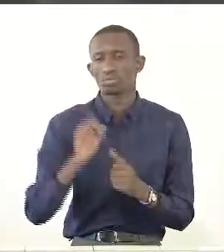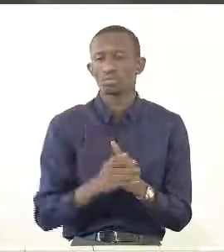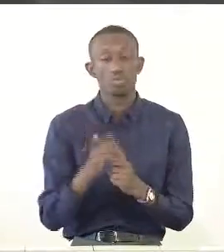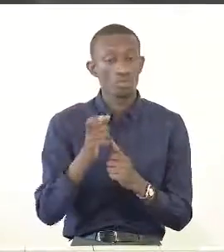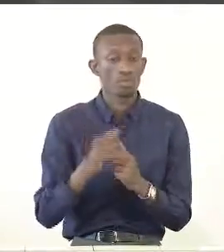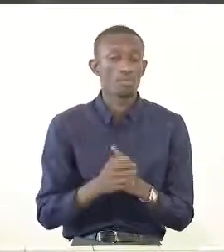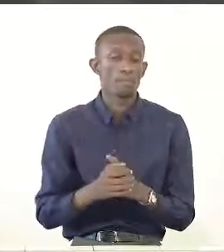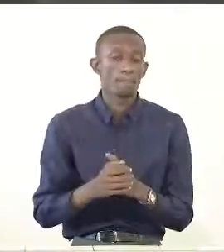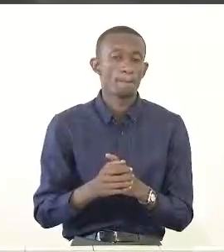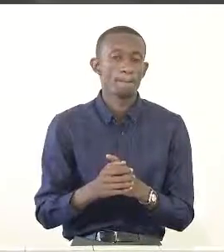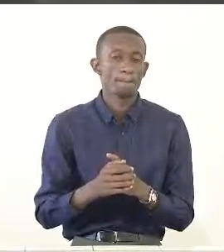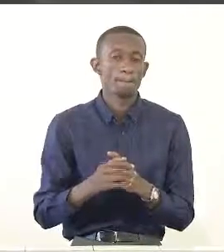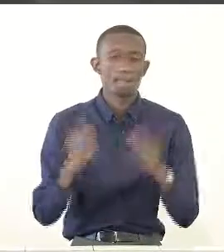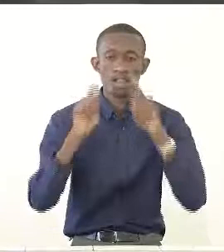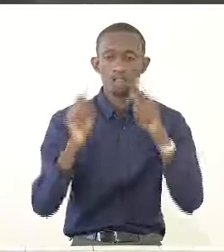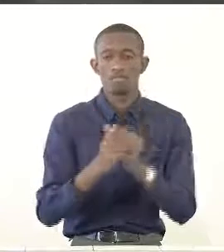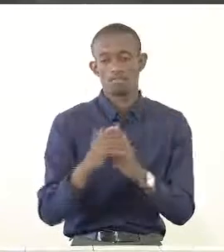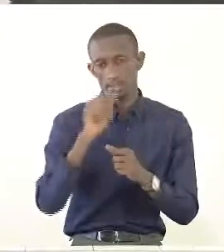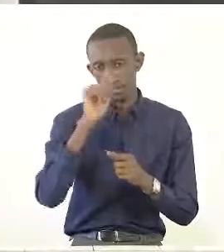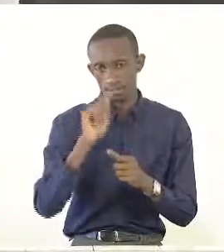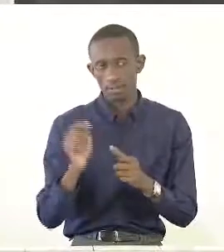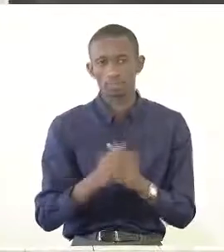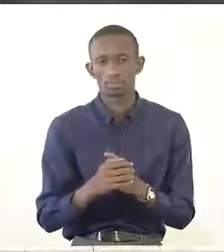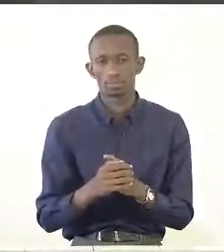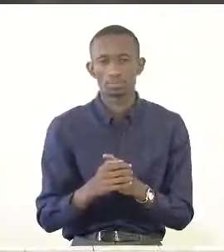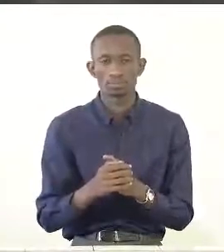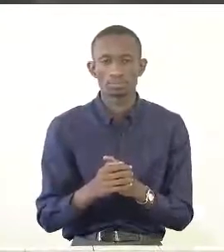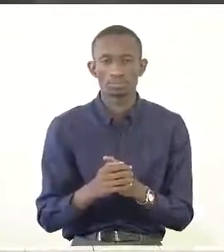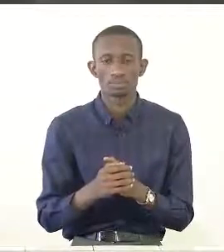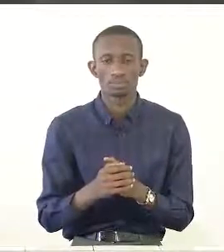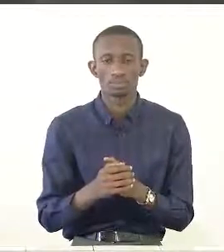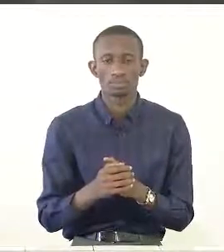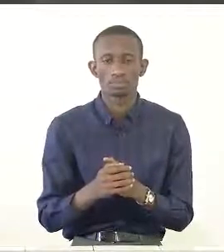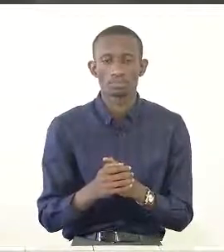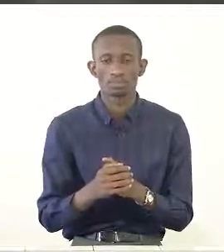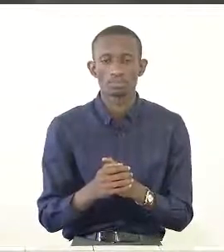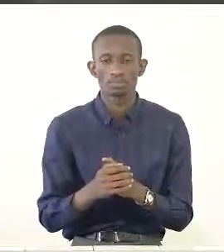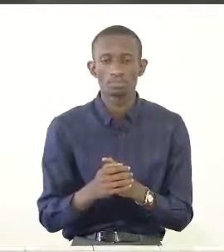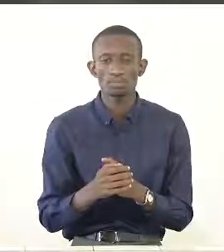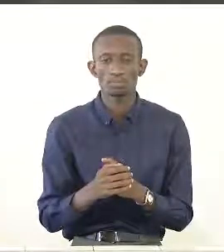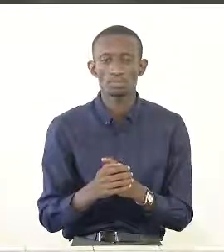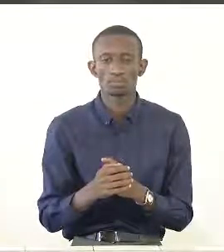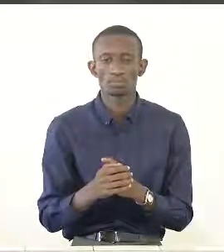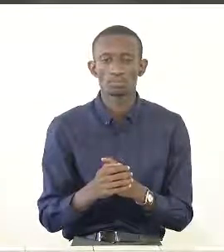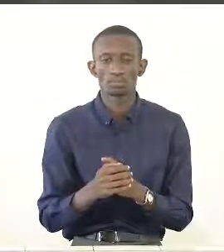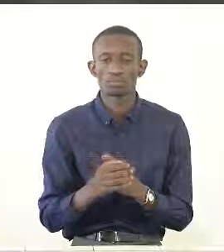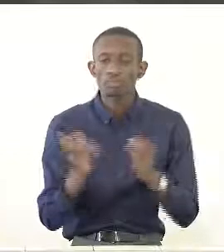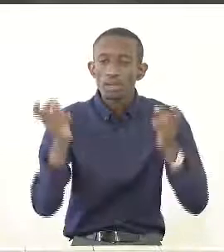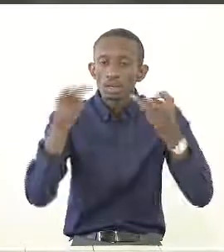z plus c. So replacing z by its value, the integral is